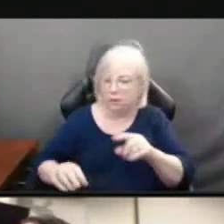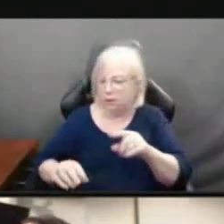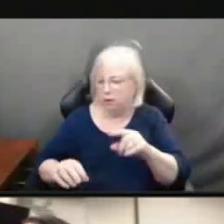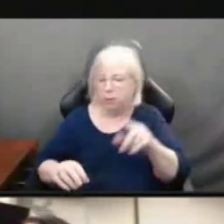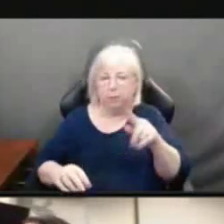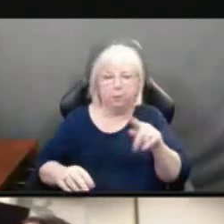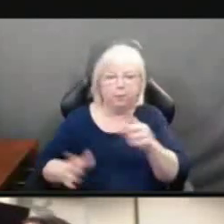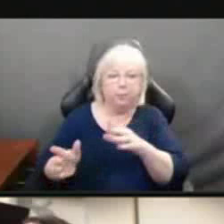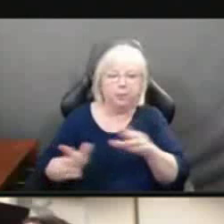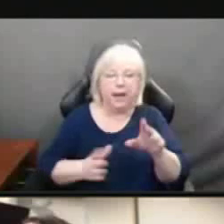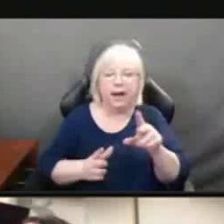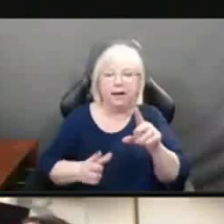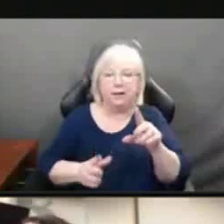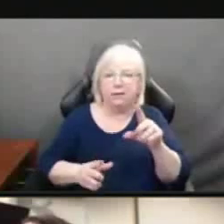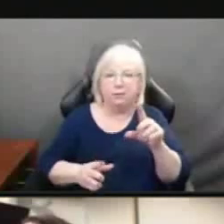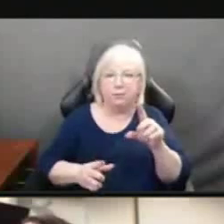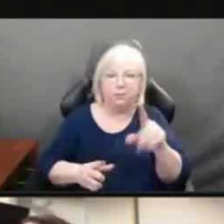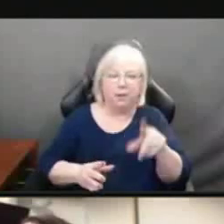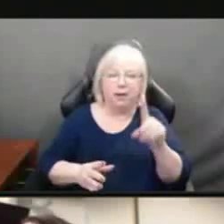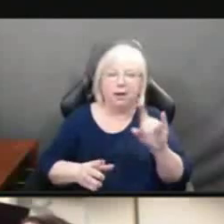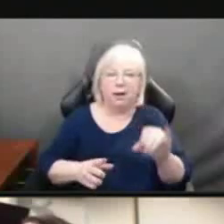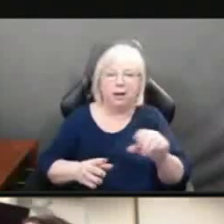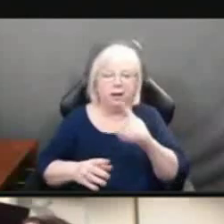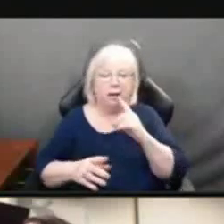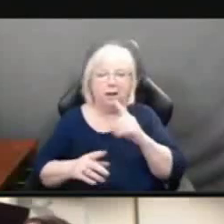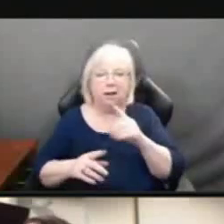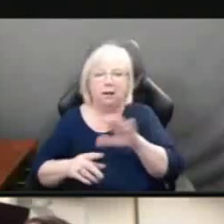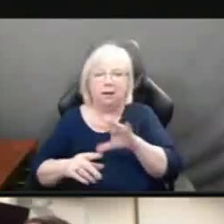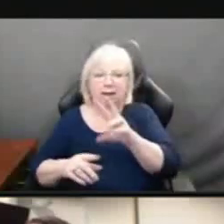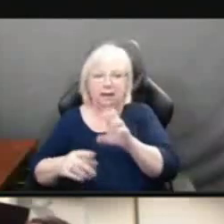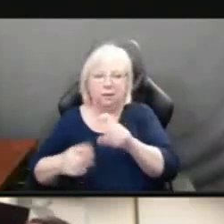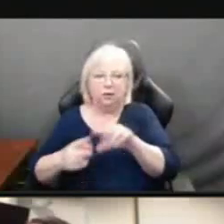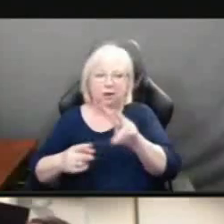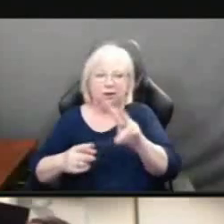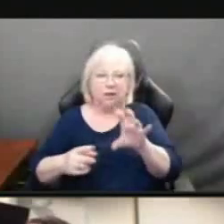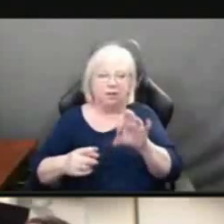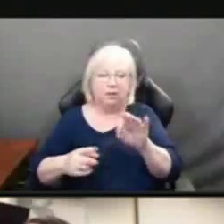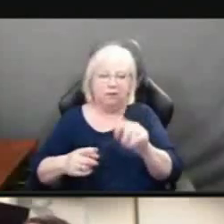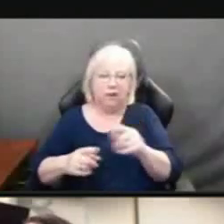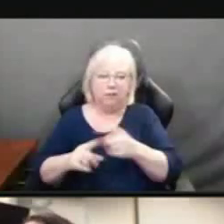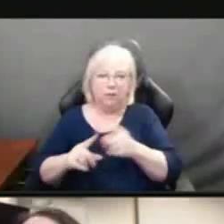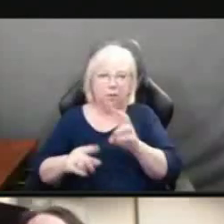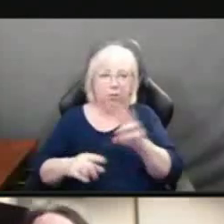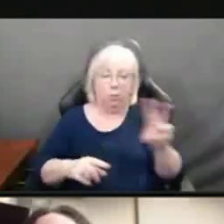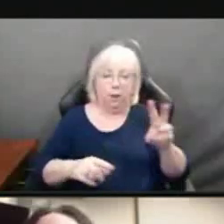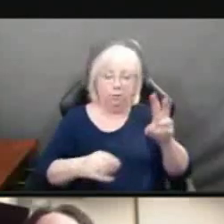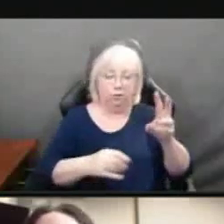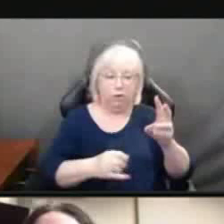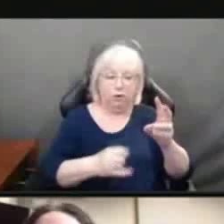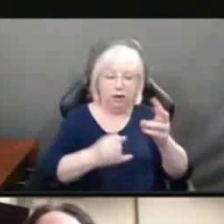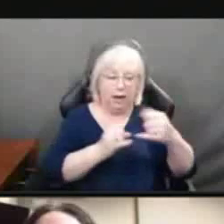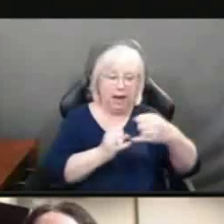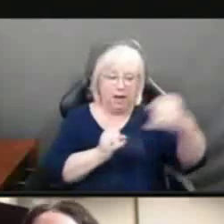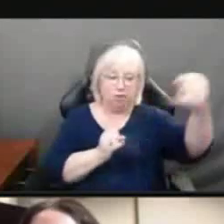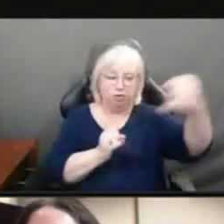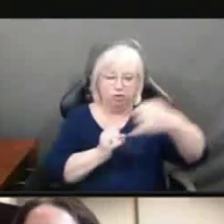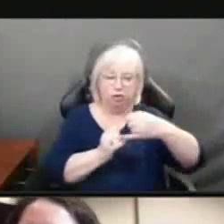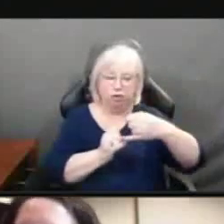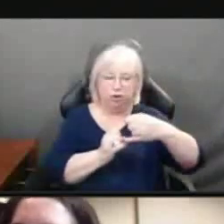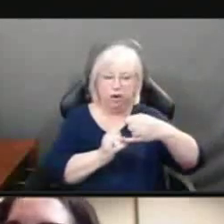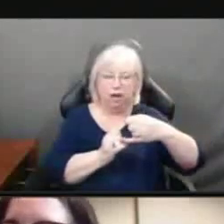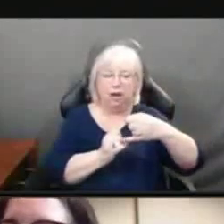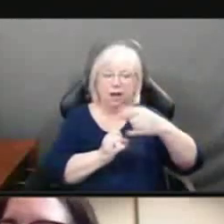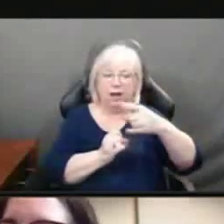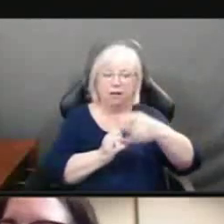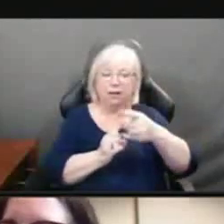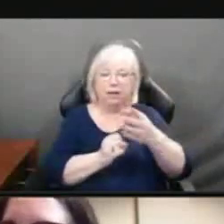up. It is the 600 to 700 feet from where the western edge of the property, where they're looking to